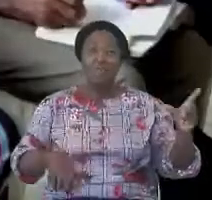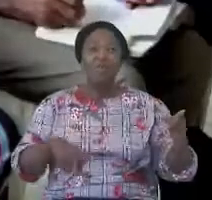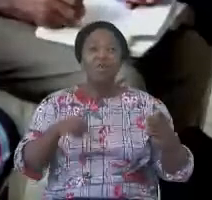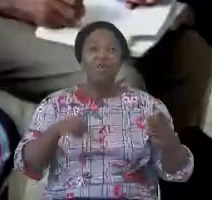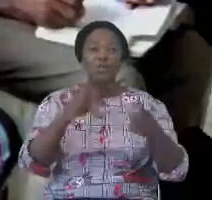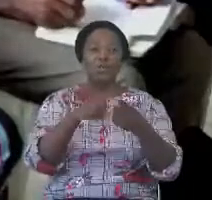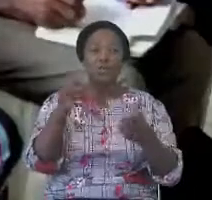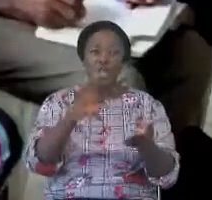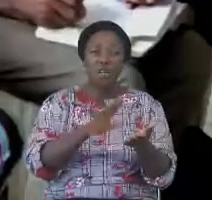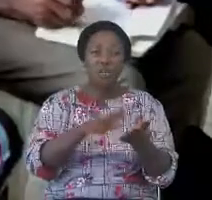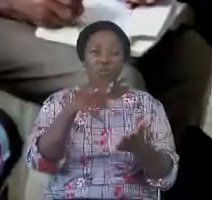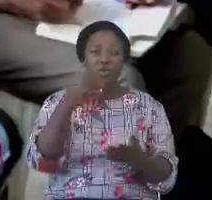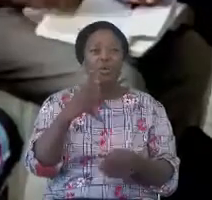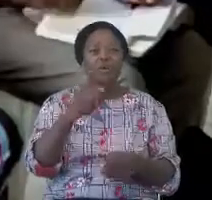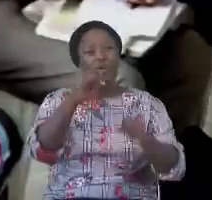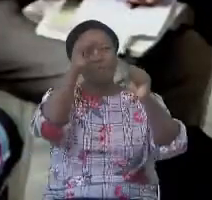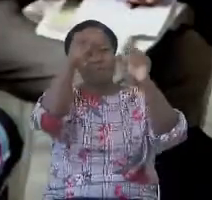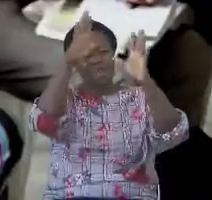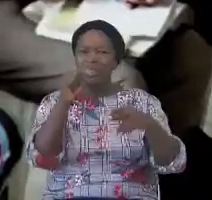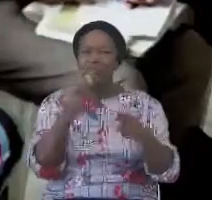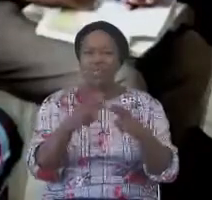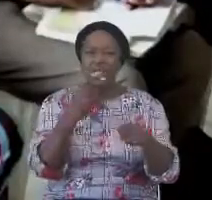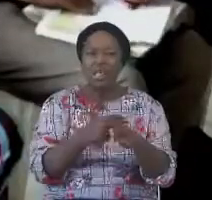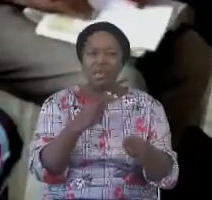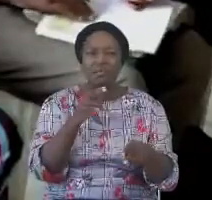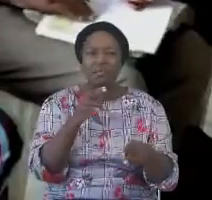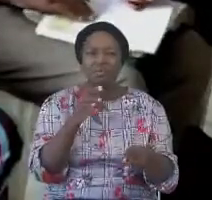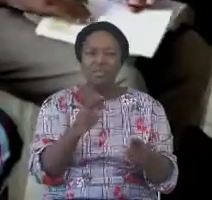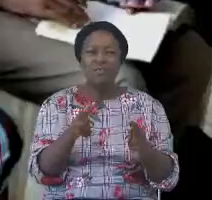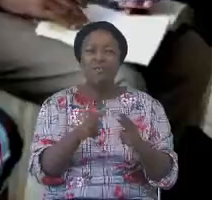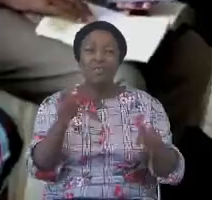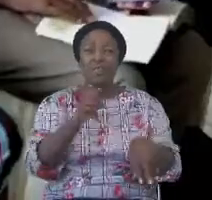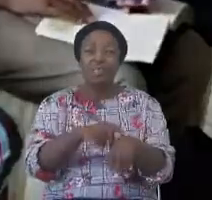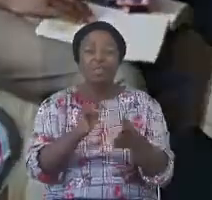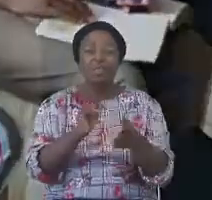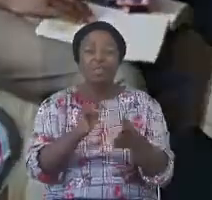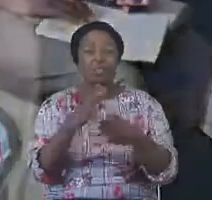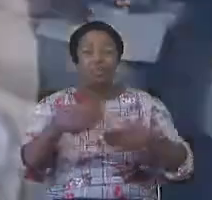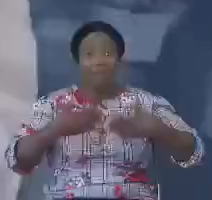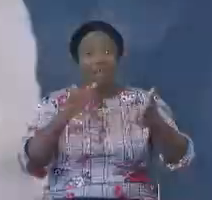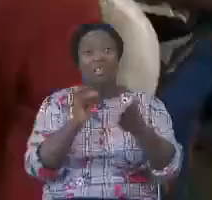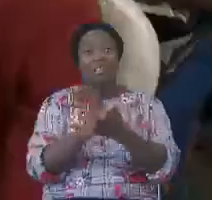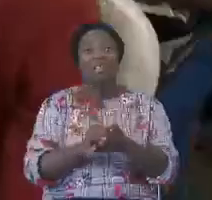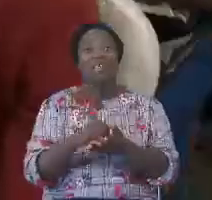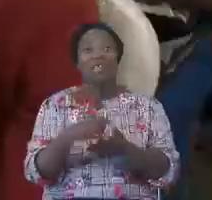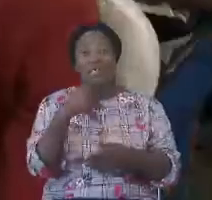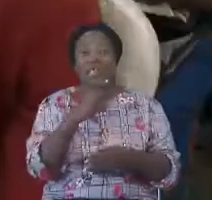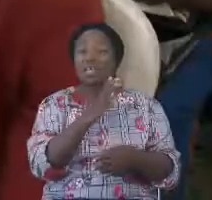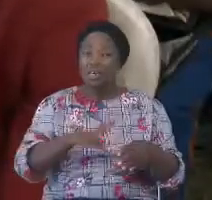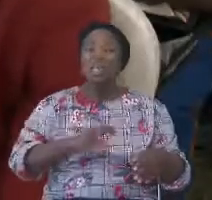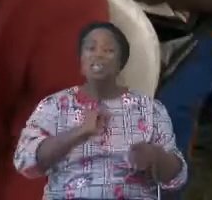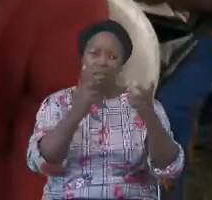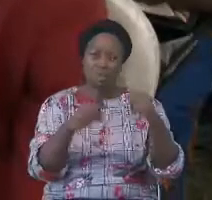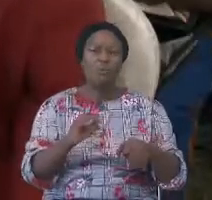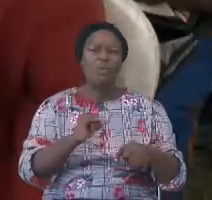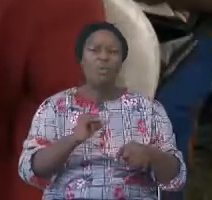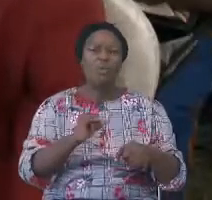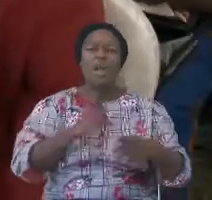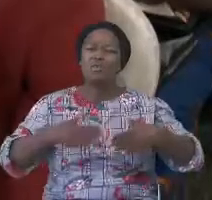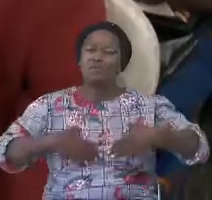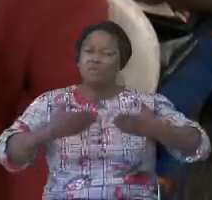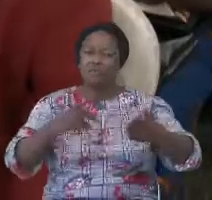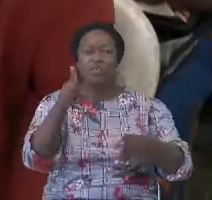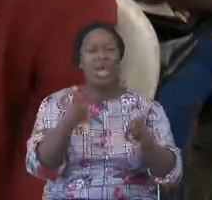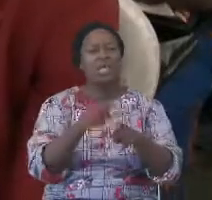jesus christ is lord to the glory of the father the moment you confess and say